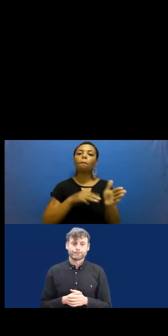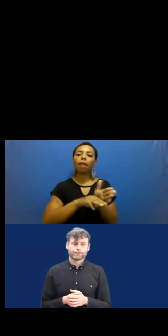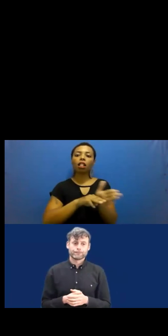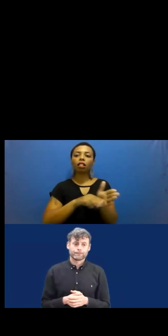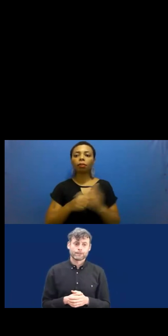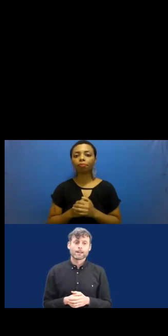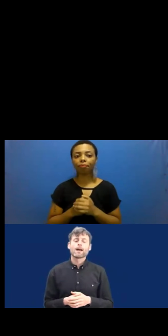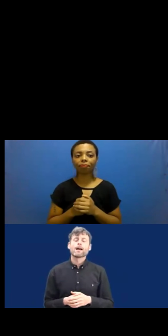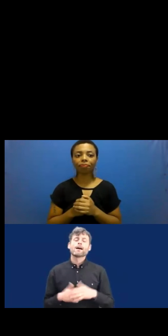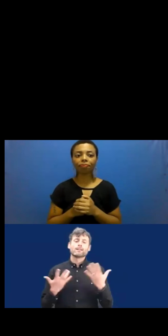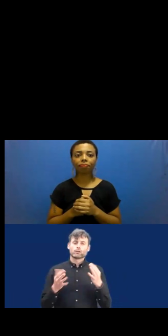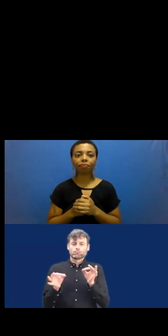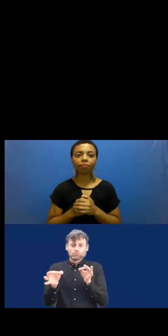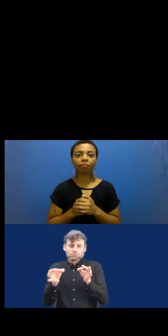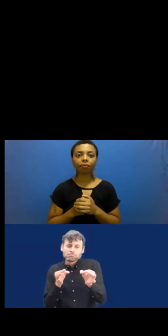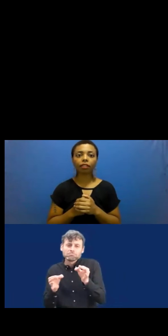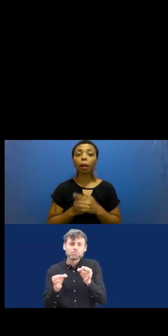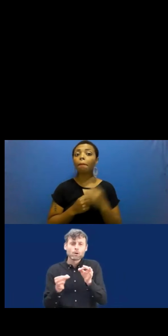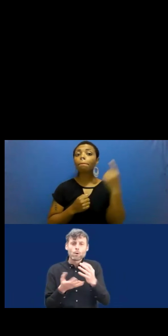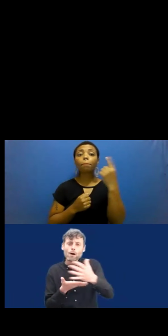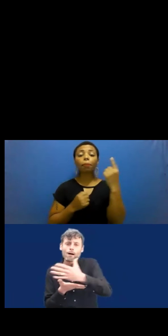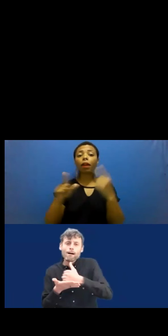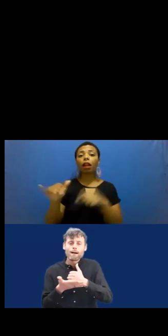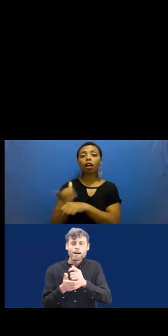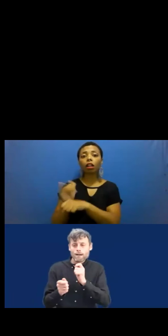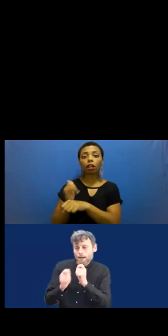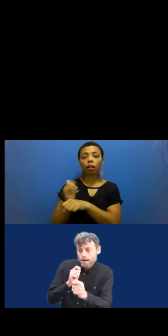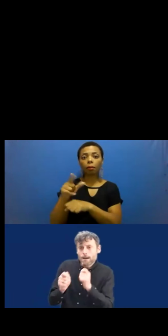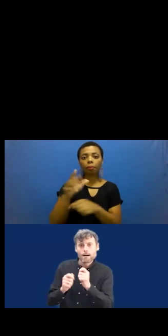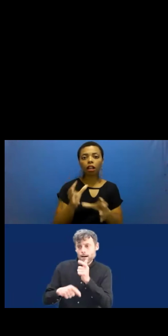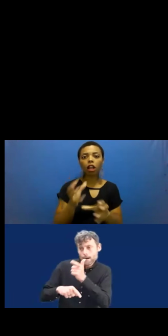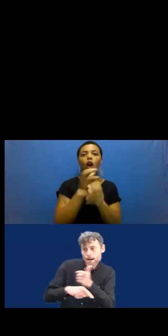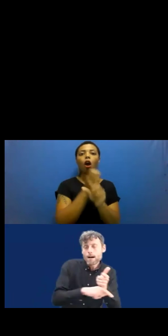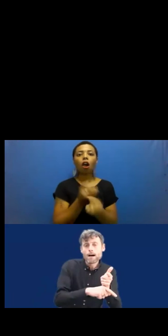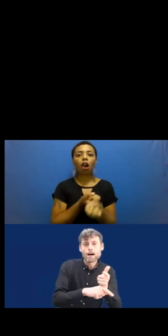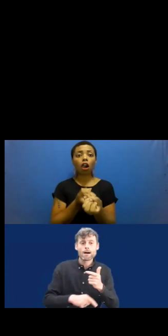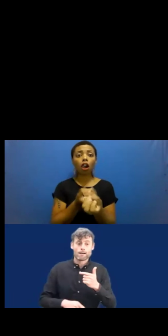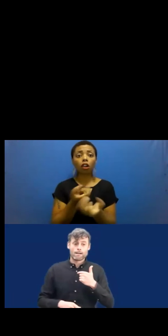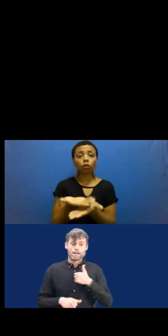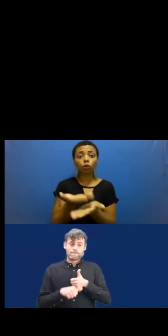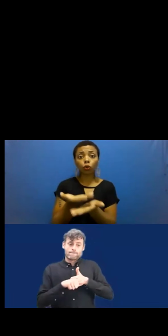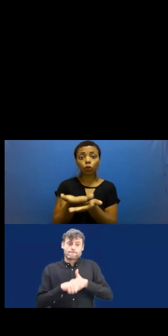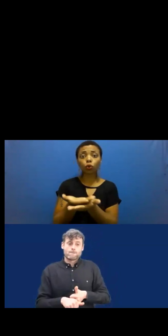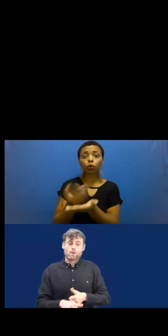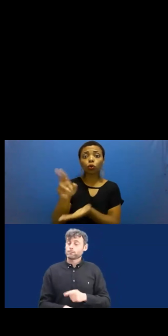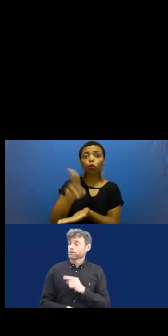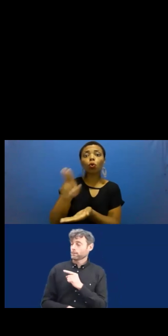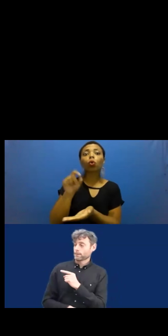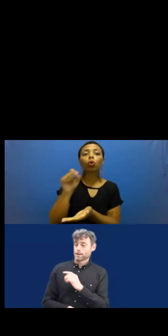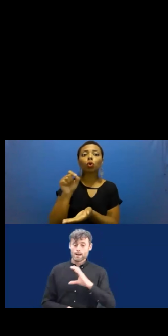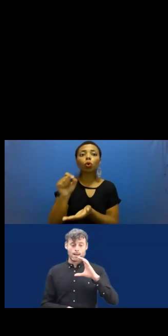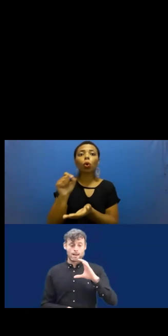The primary strategy for data collection in this study was the use of the collage life elicitation technique, the